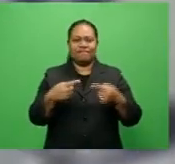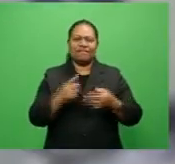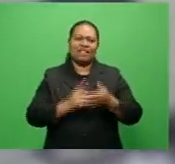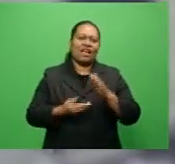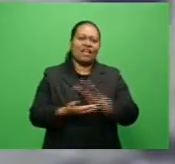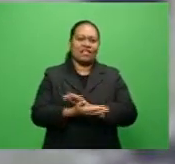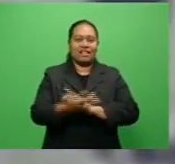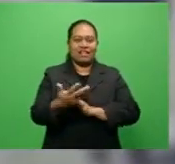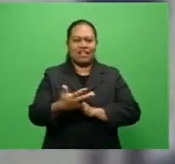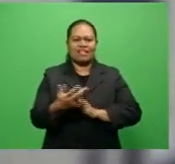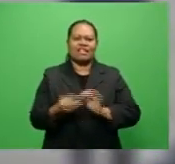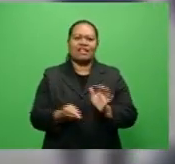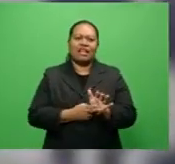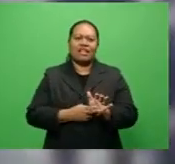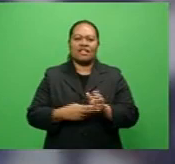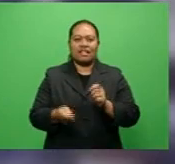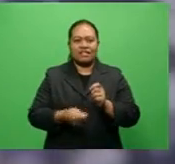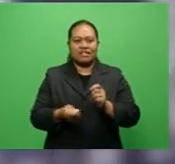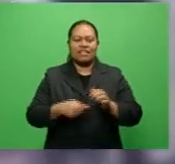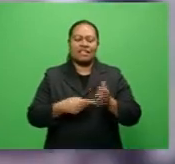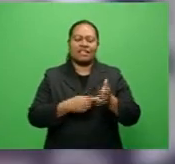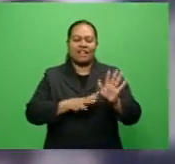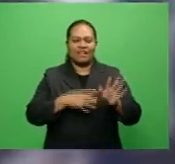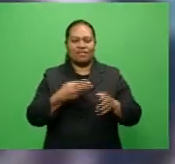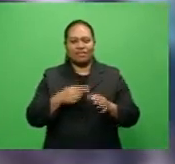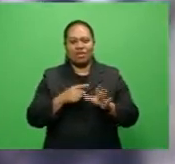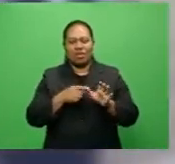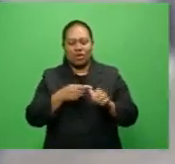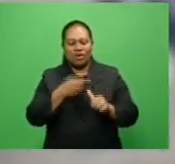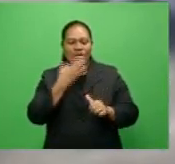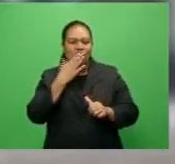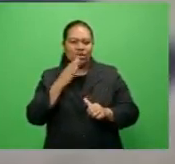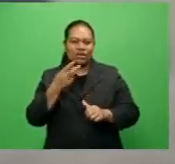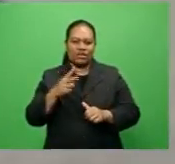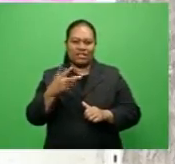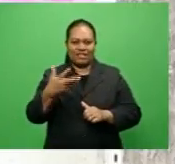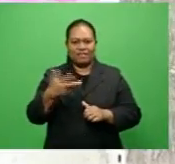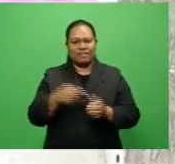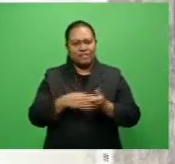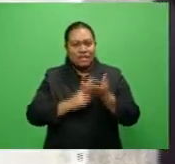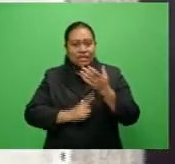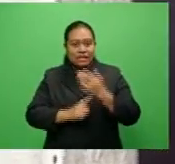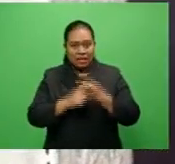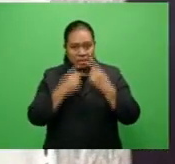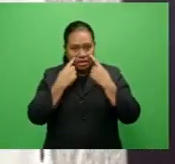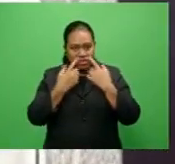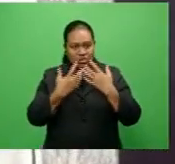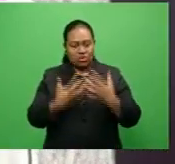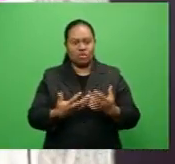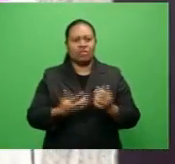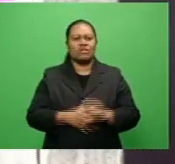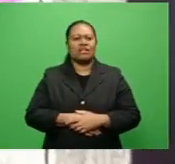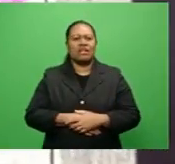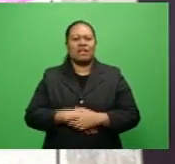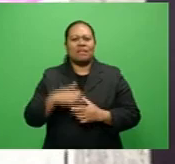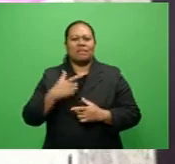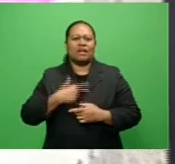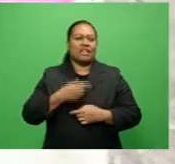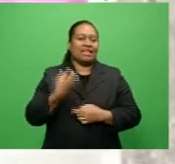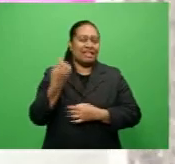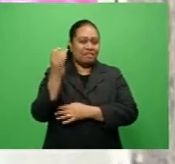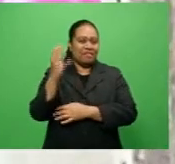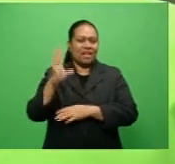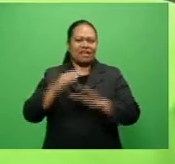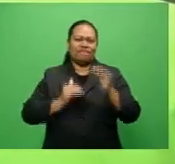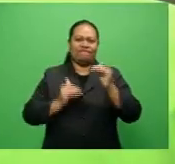between Naitasiri and Tailevu on August 29th. The sanction comes after a disciplinary hearing was conducted by an independent